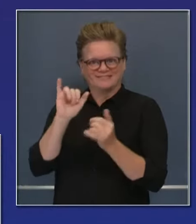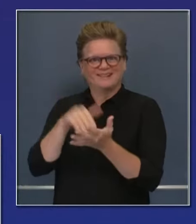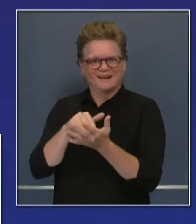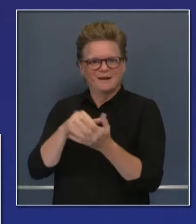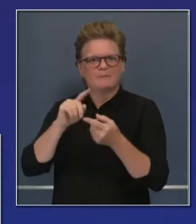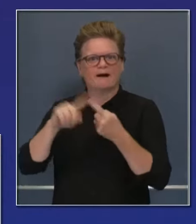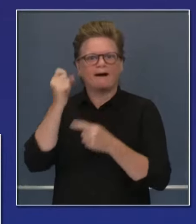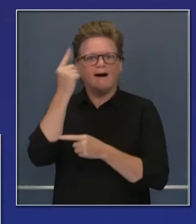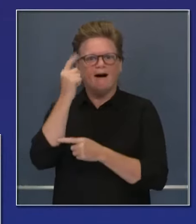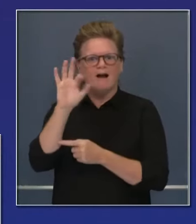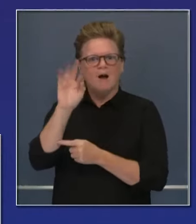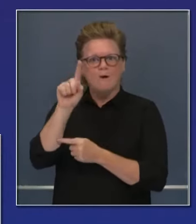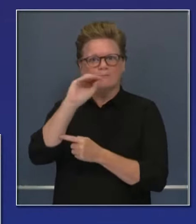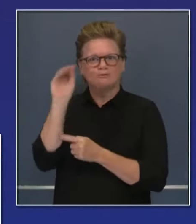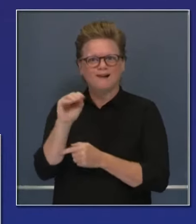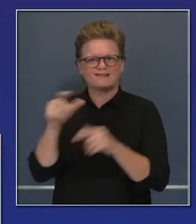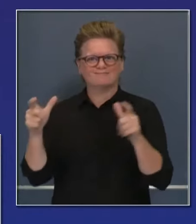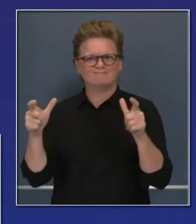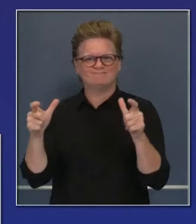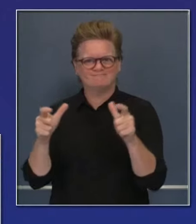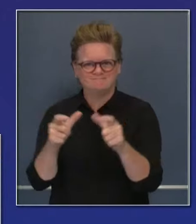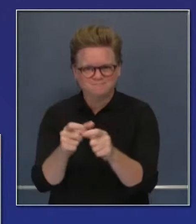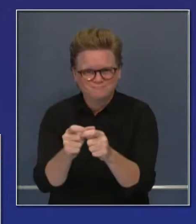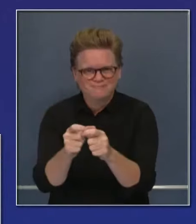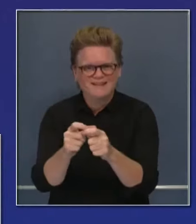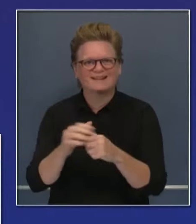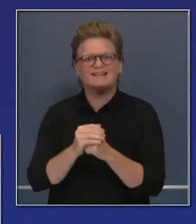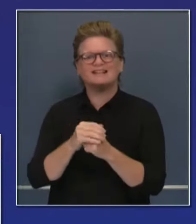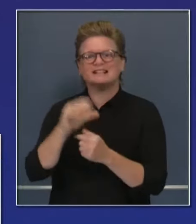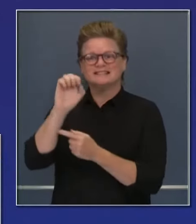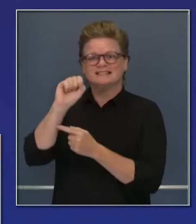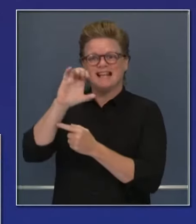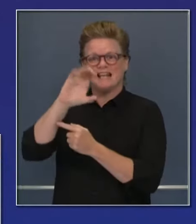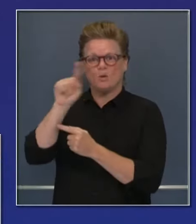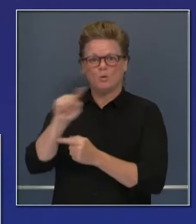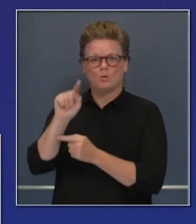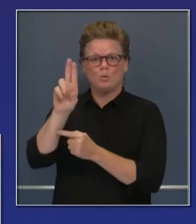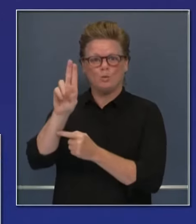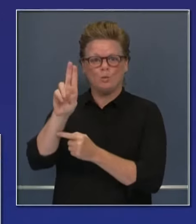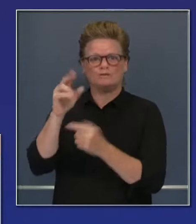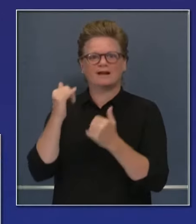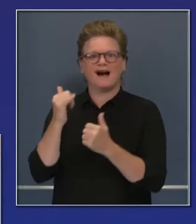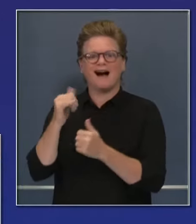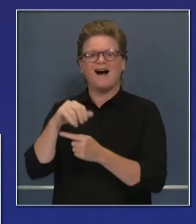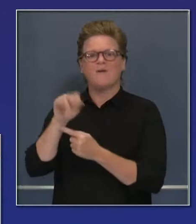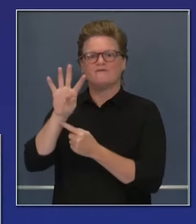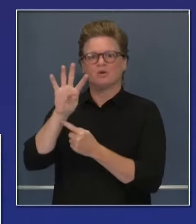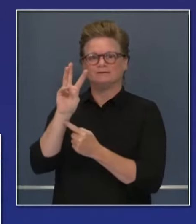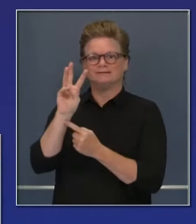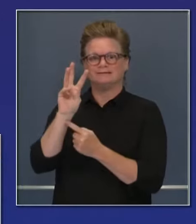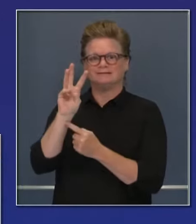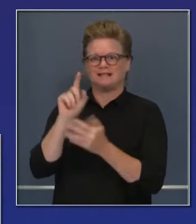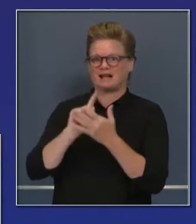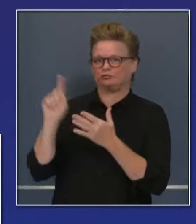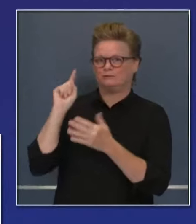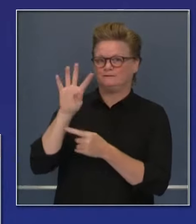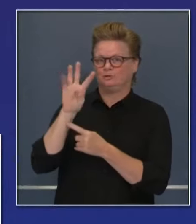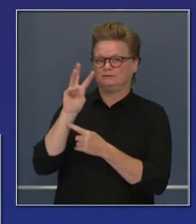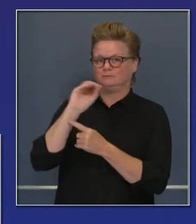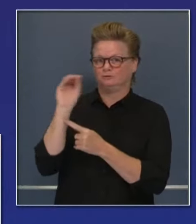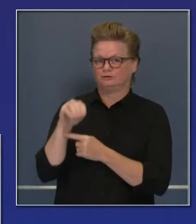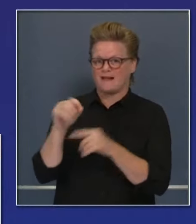containment. The CZU fire down there, the Santa Cruz Mountains, 46% contained last week. We're now